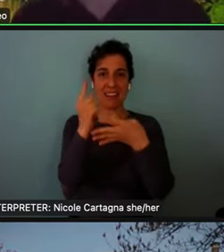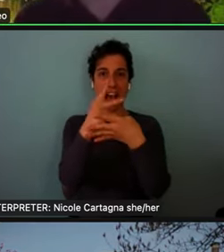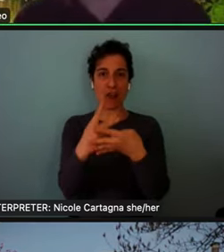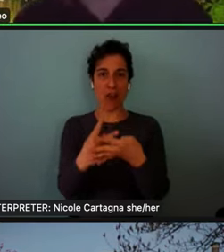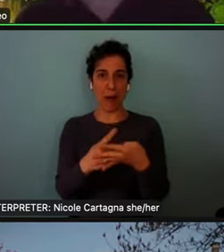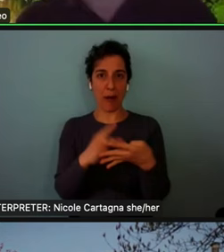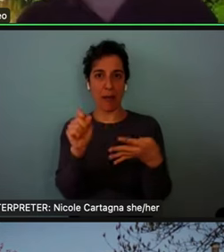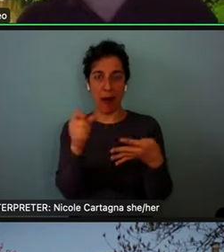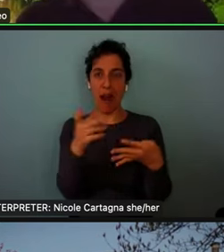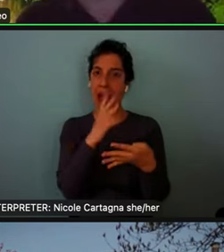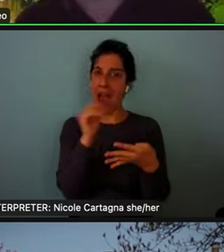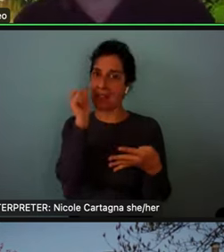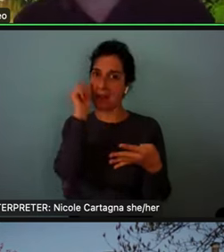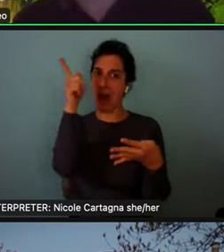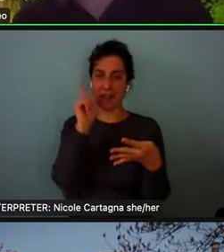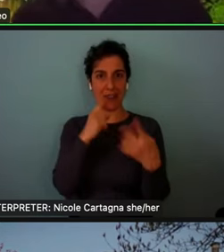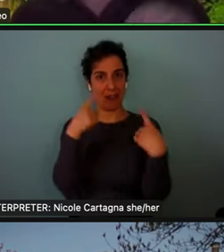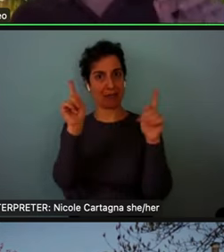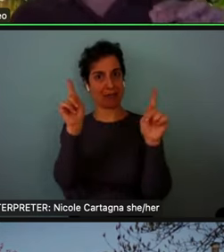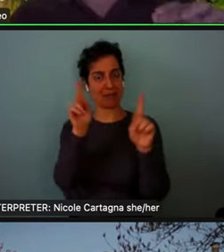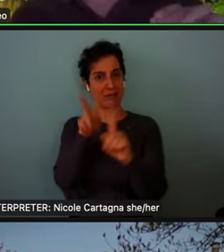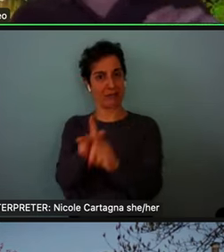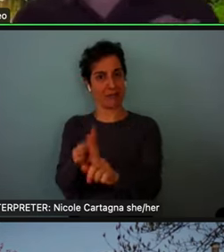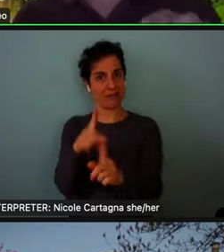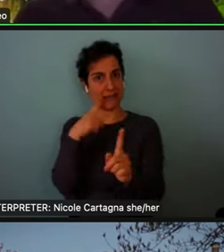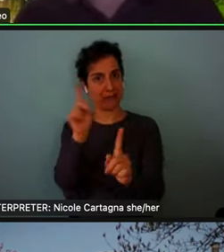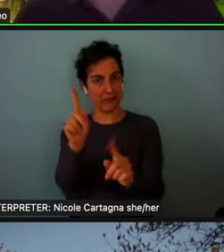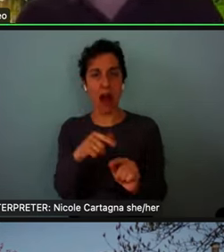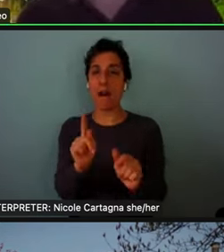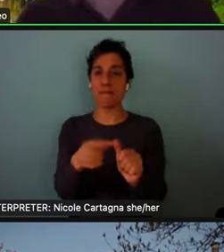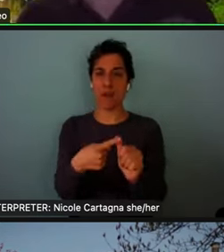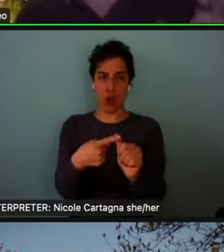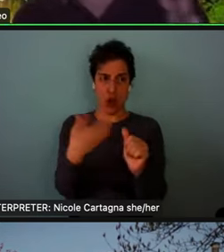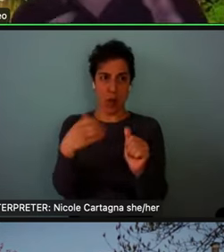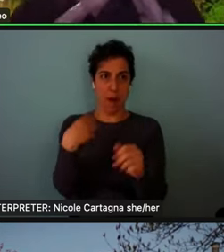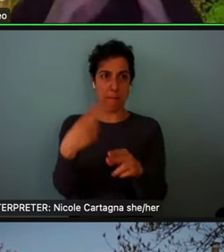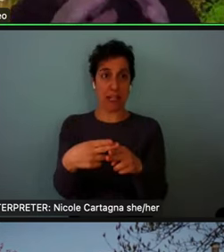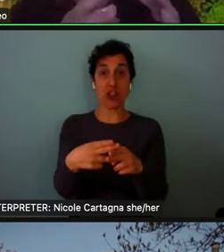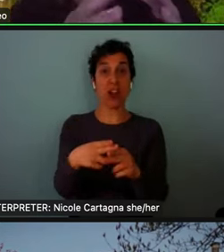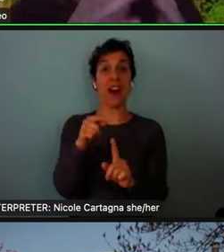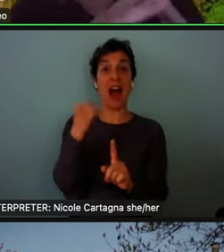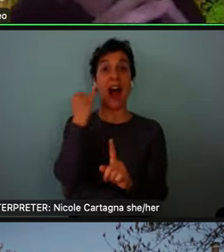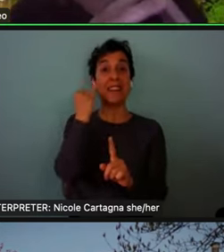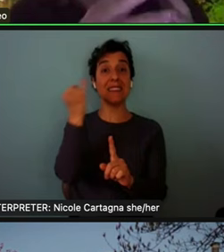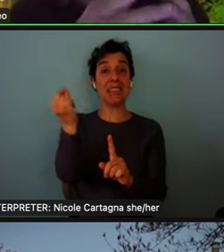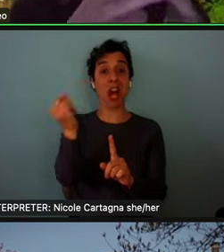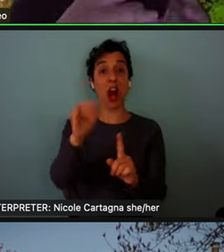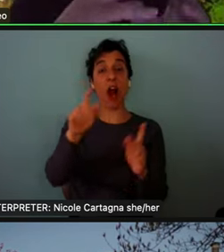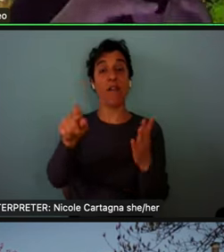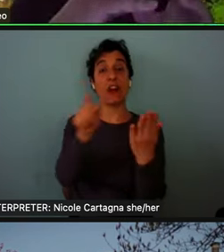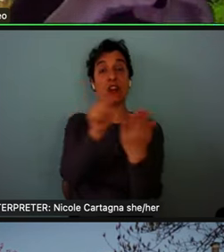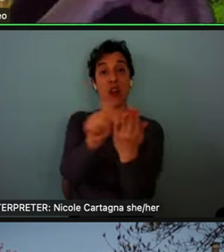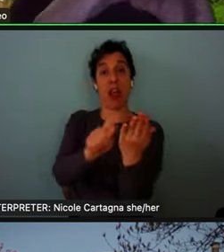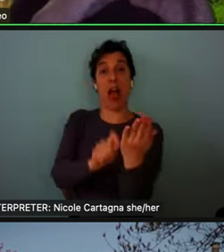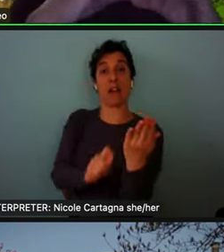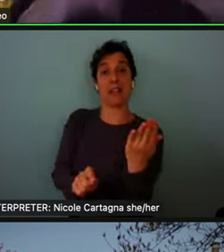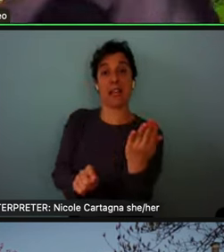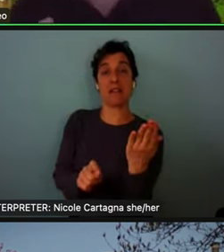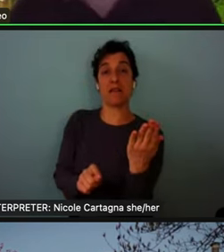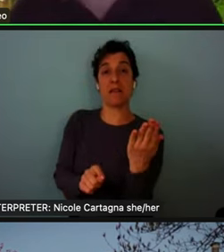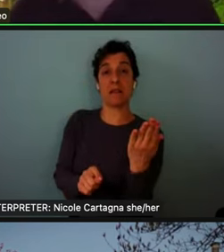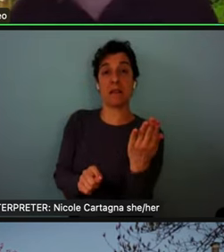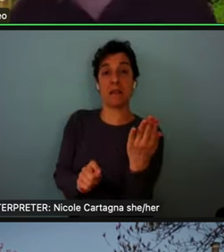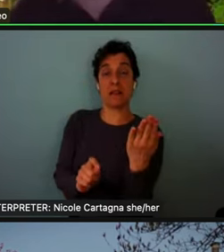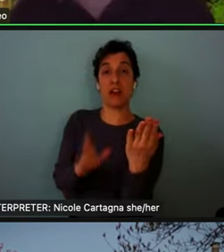And it surprisingly worked really well. So first of all, I want to mention that this idea of generalizing from to